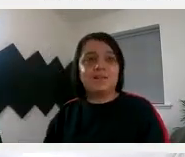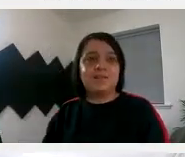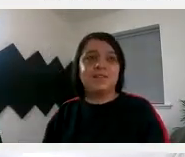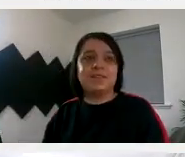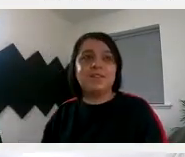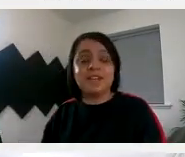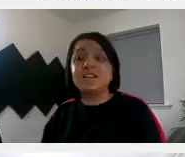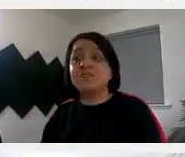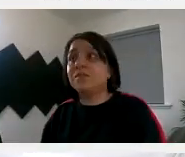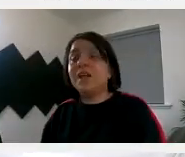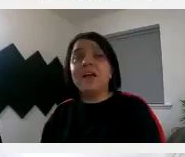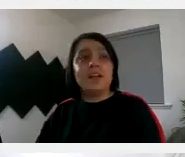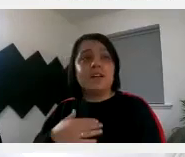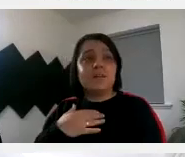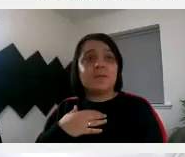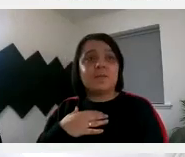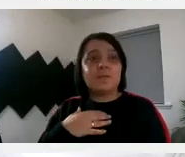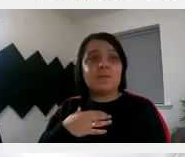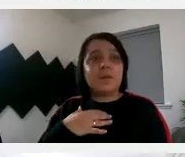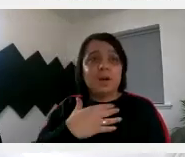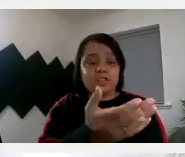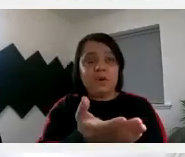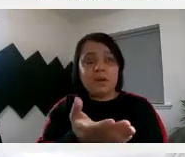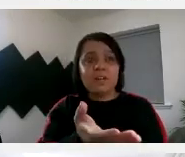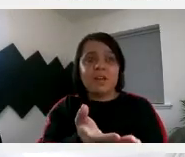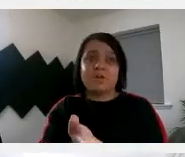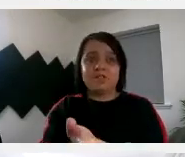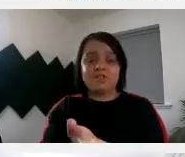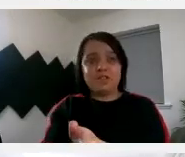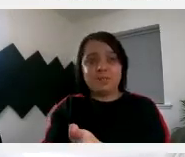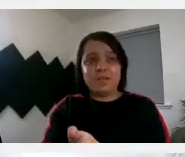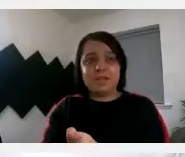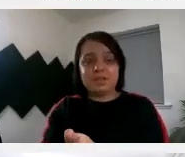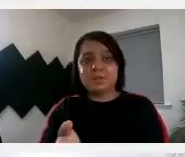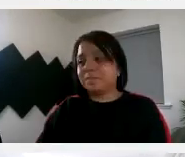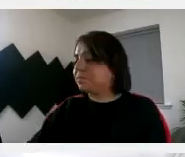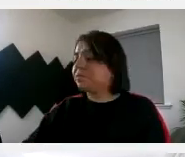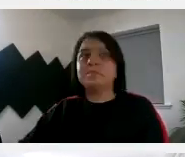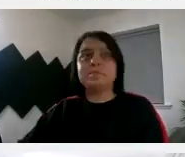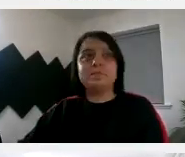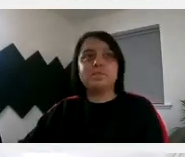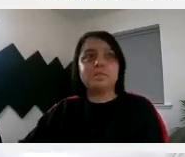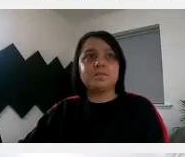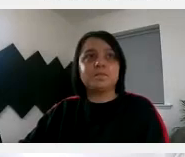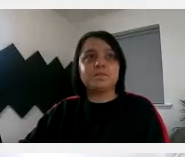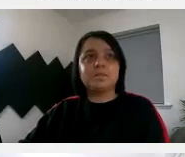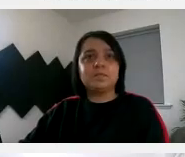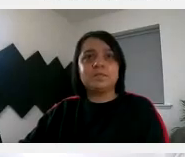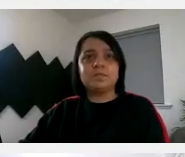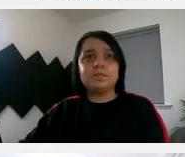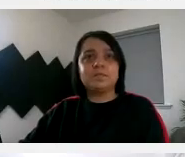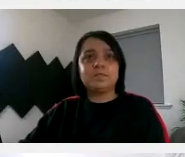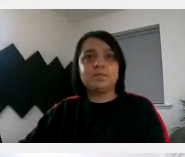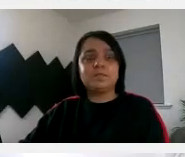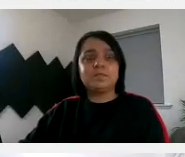UK. Absolutely. That is true. Especially in big cities. Harsha, how many languages do you speak? Well, I only speak